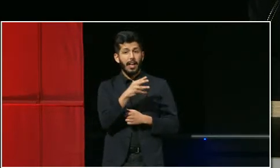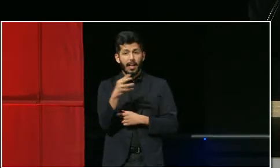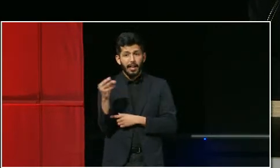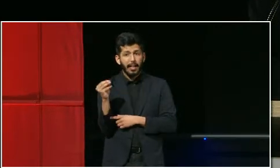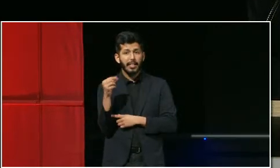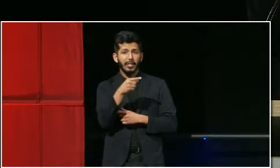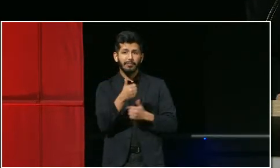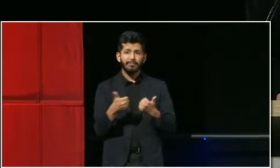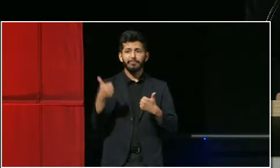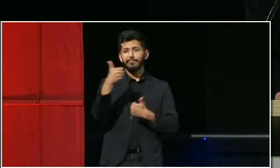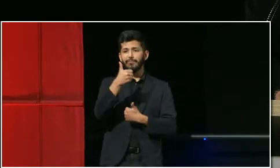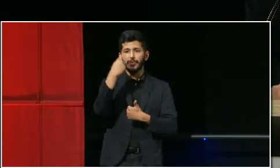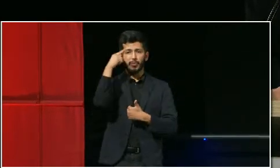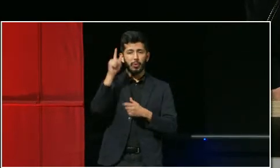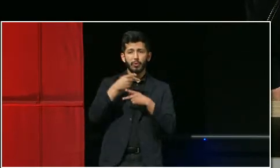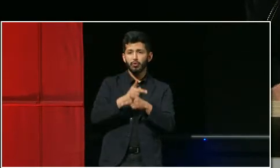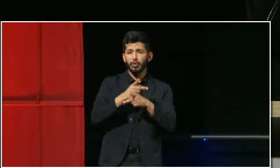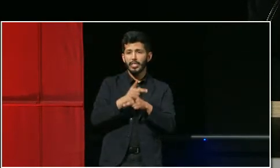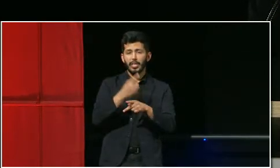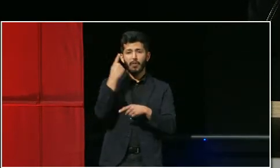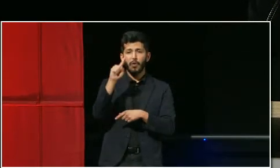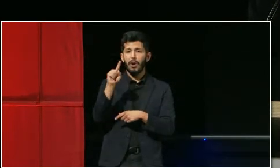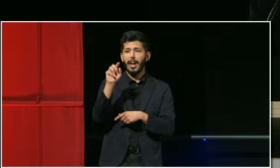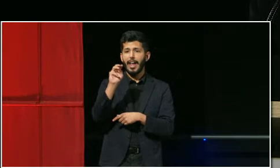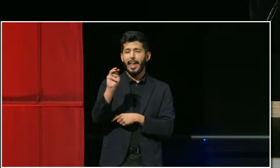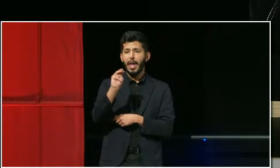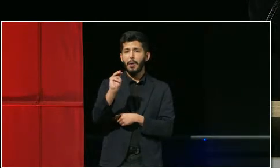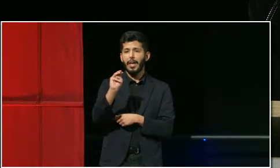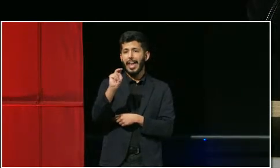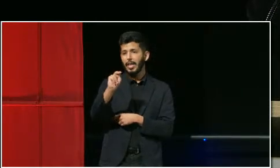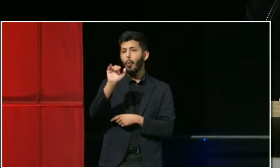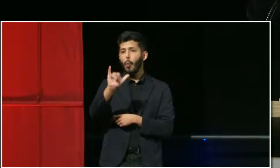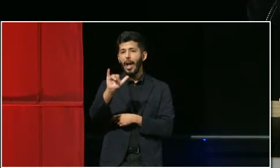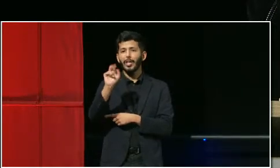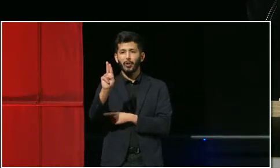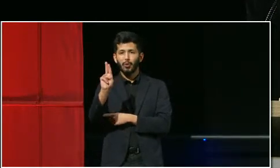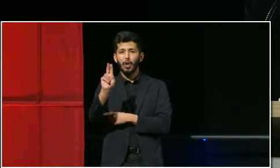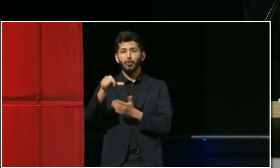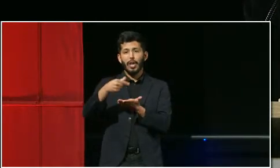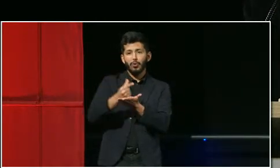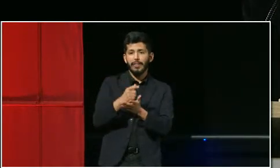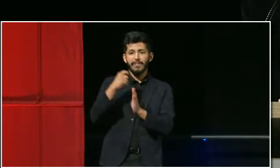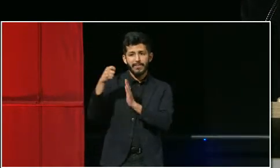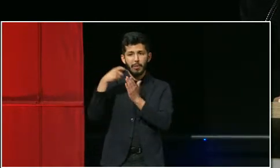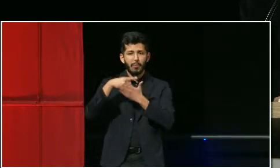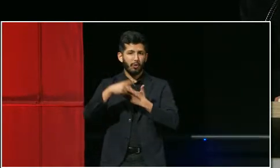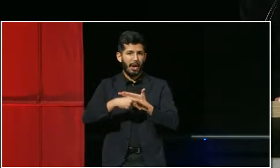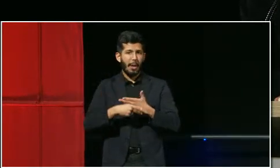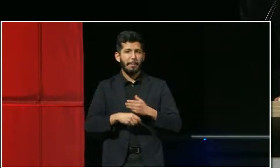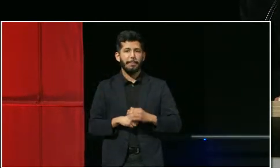head of producing for the NYU Graduate Film Program.